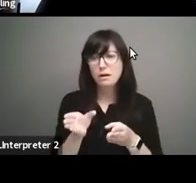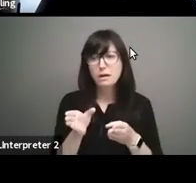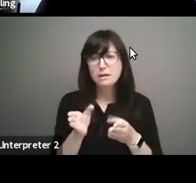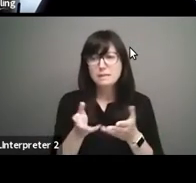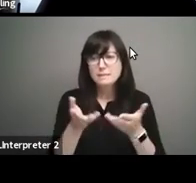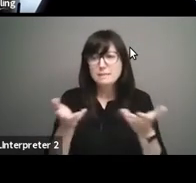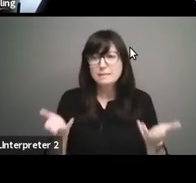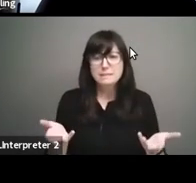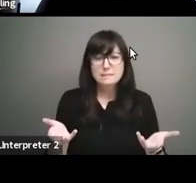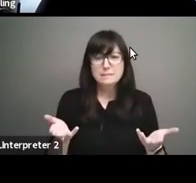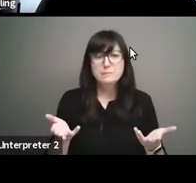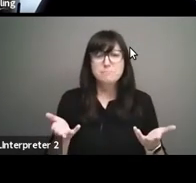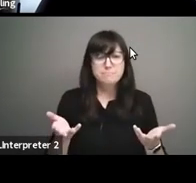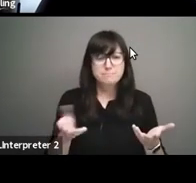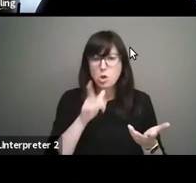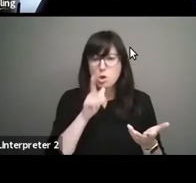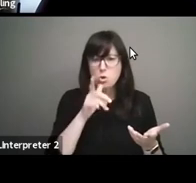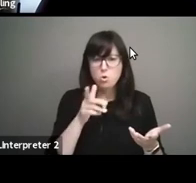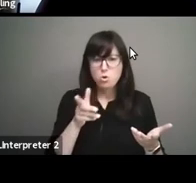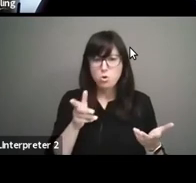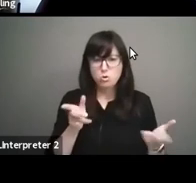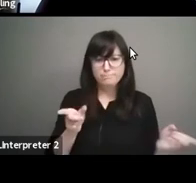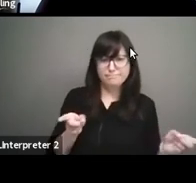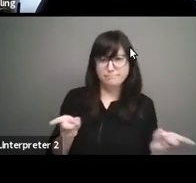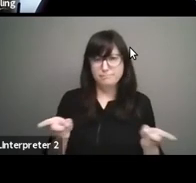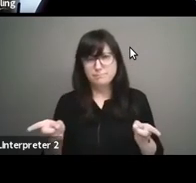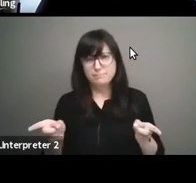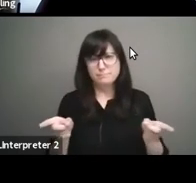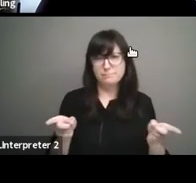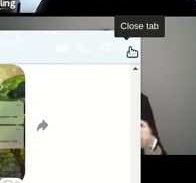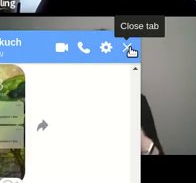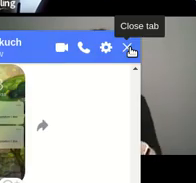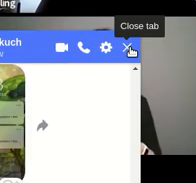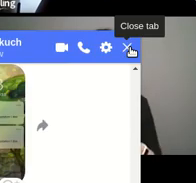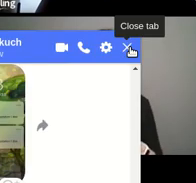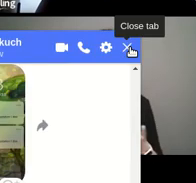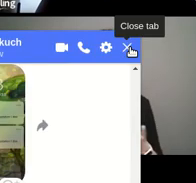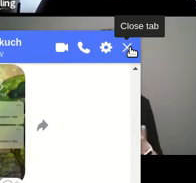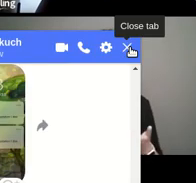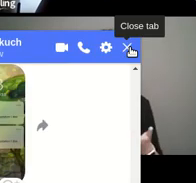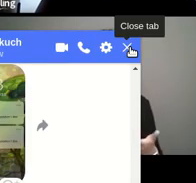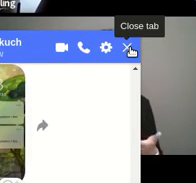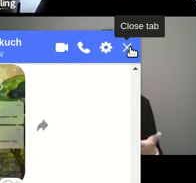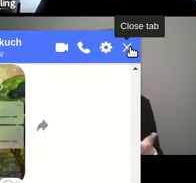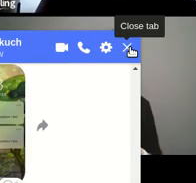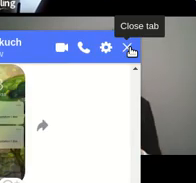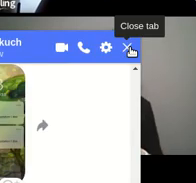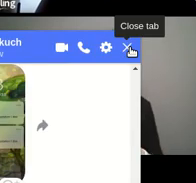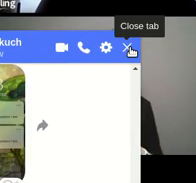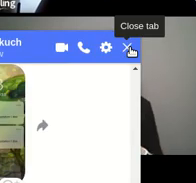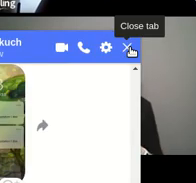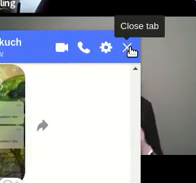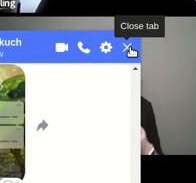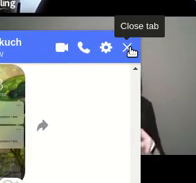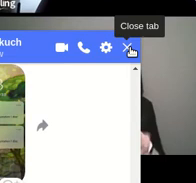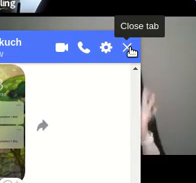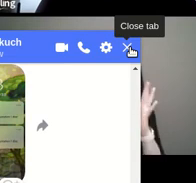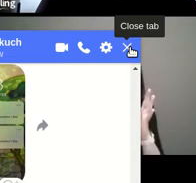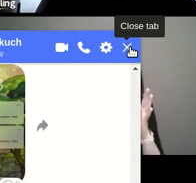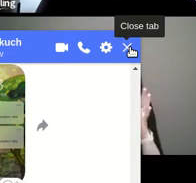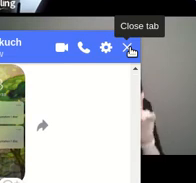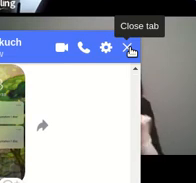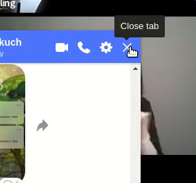who are at the intersection of these struggles, who are facing these harms on a day-to-day basis. So thank you for